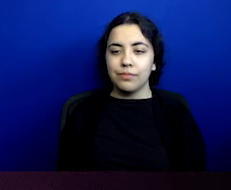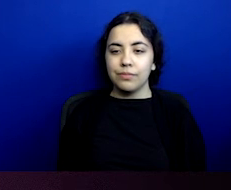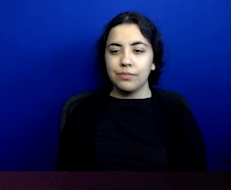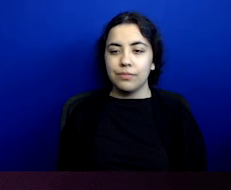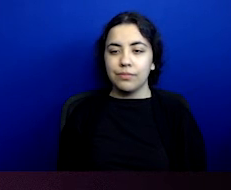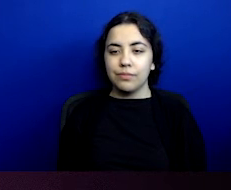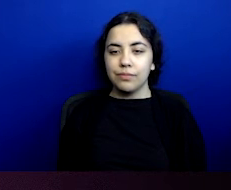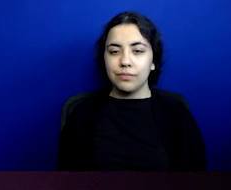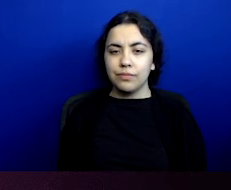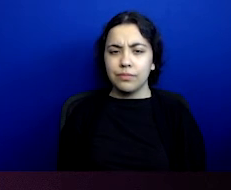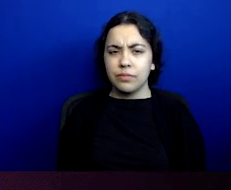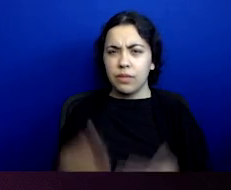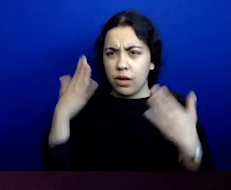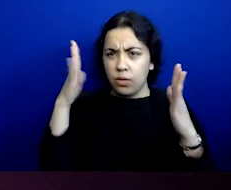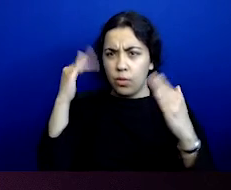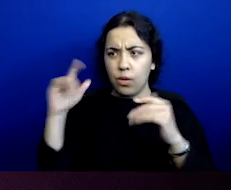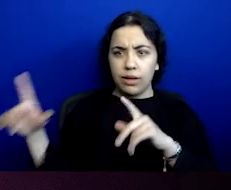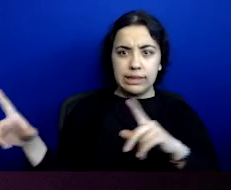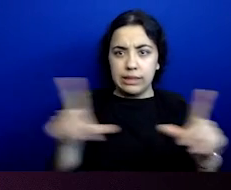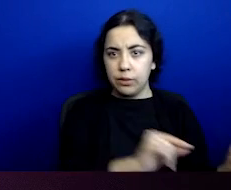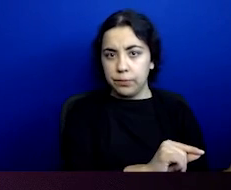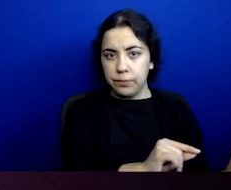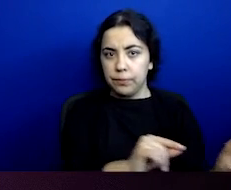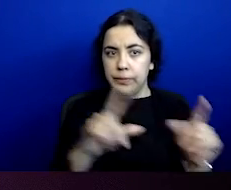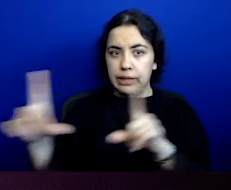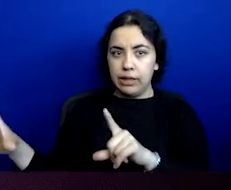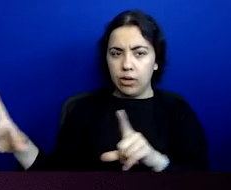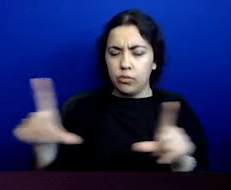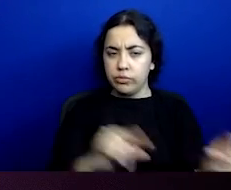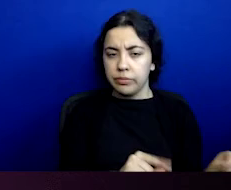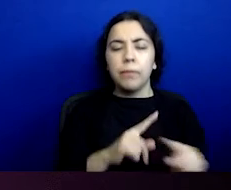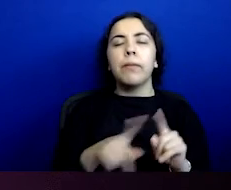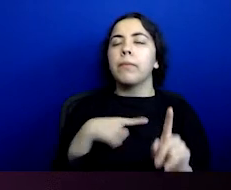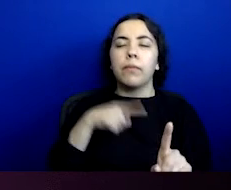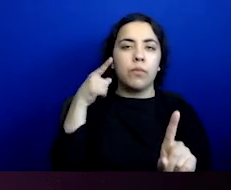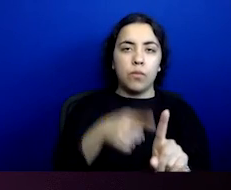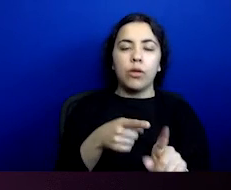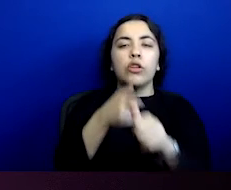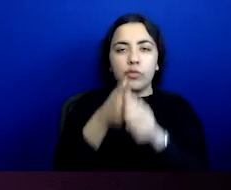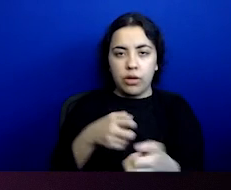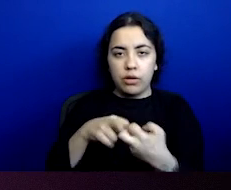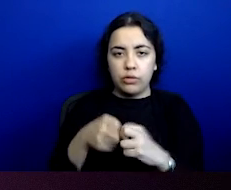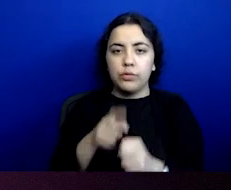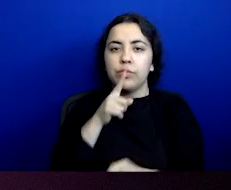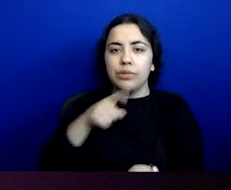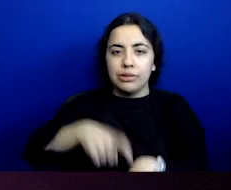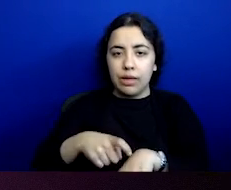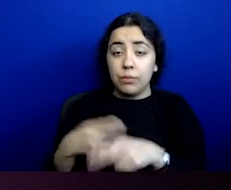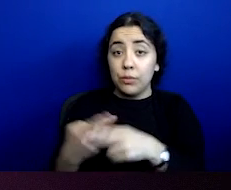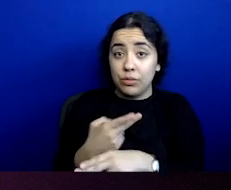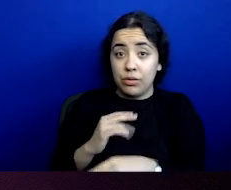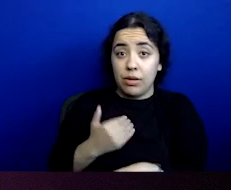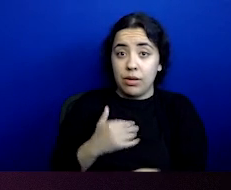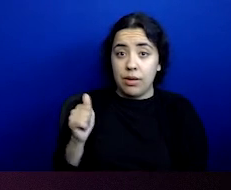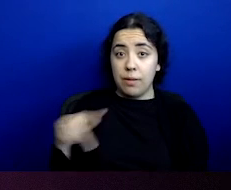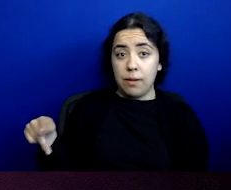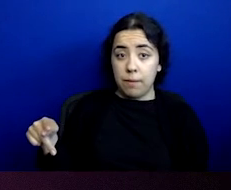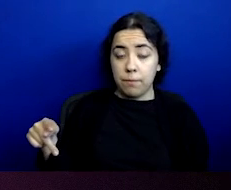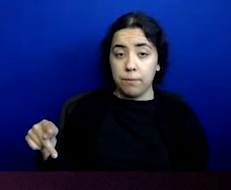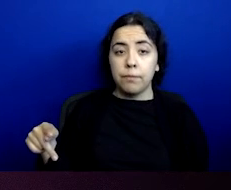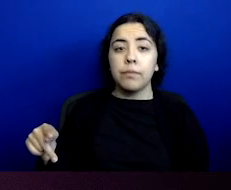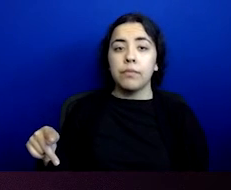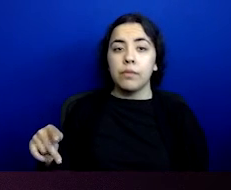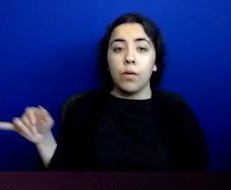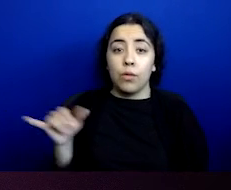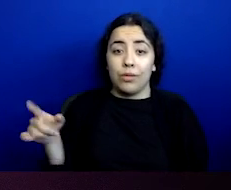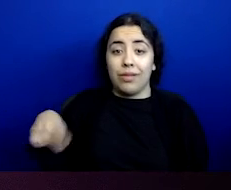Don't know why it's going in and out, but to get to the point, they're able to track issues in real time using this application. We're also